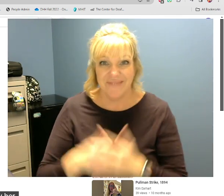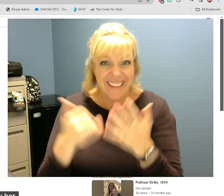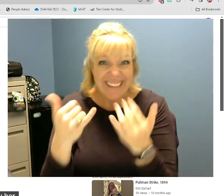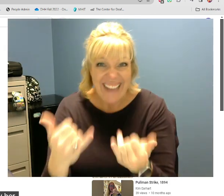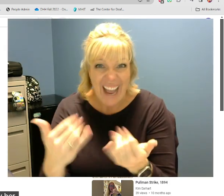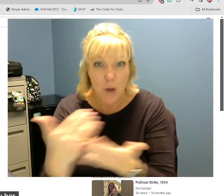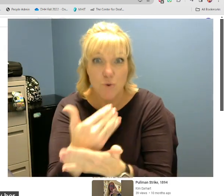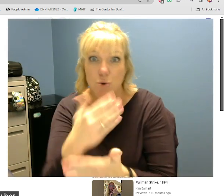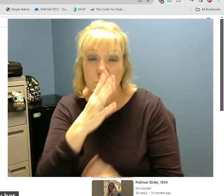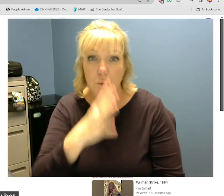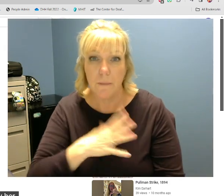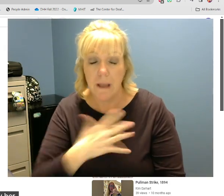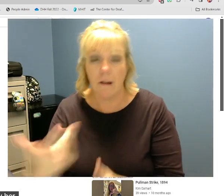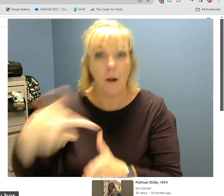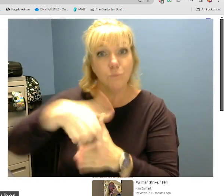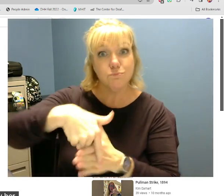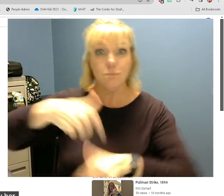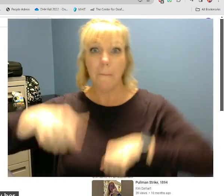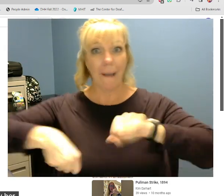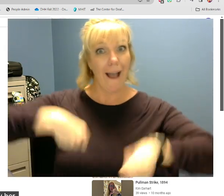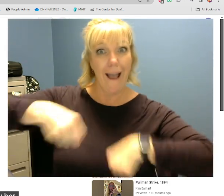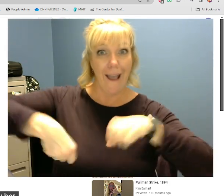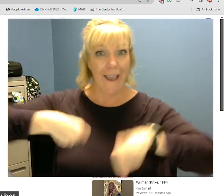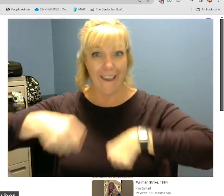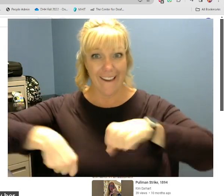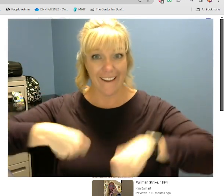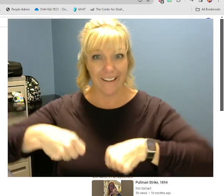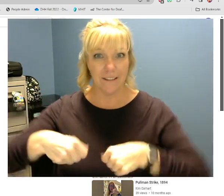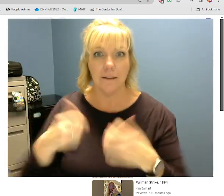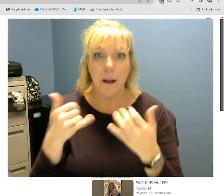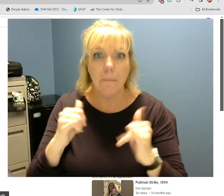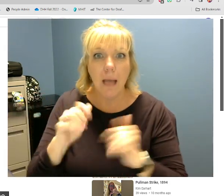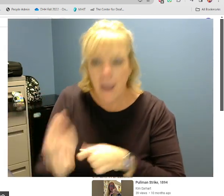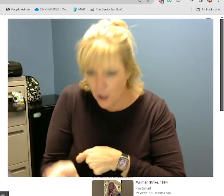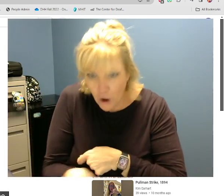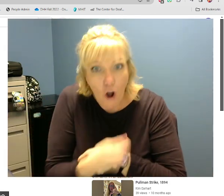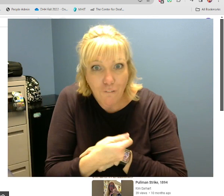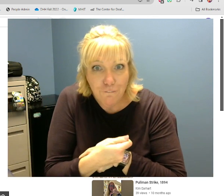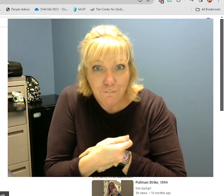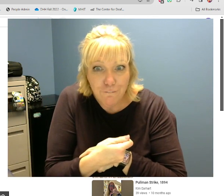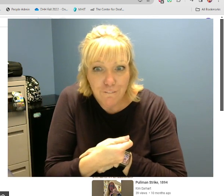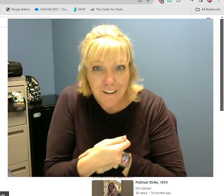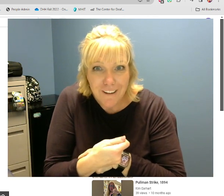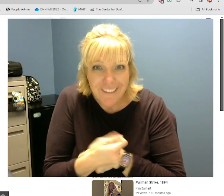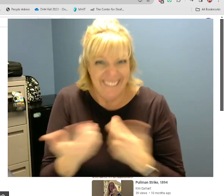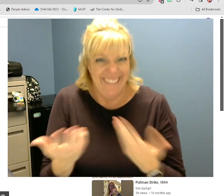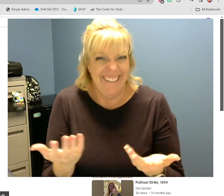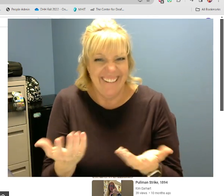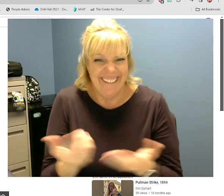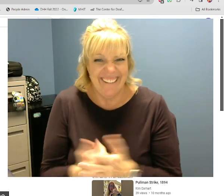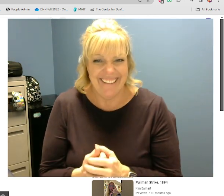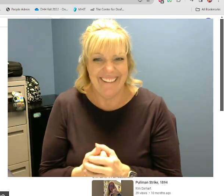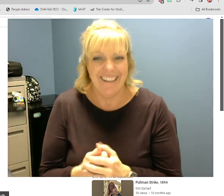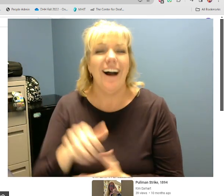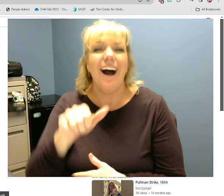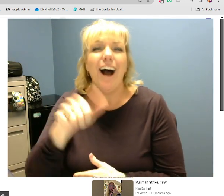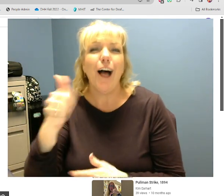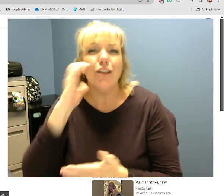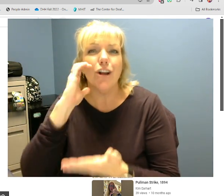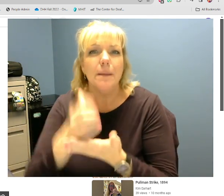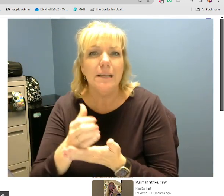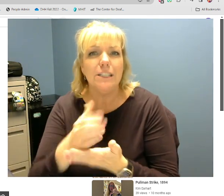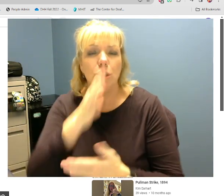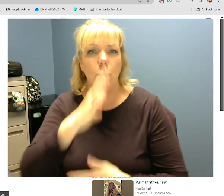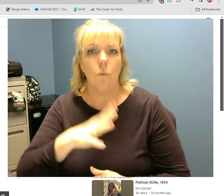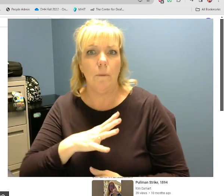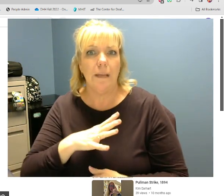She's riding a bicycle. She's playing golf. And the other image in there, she's at the